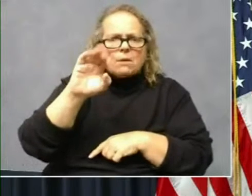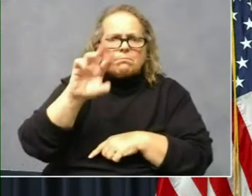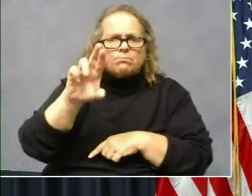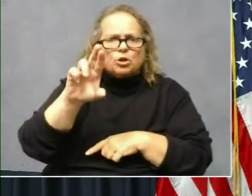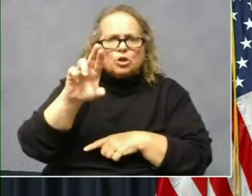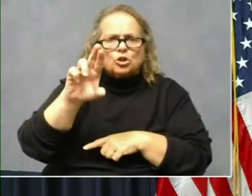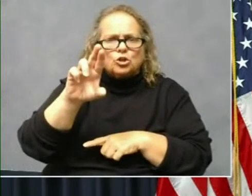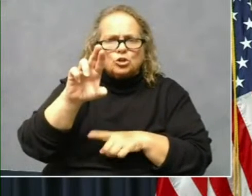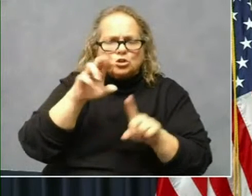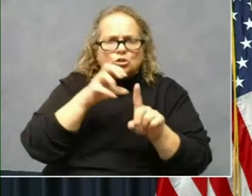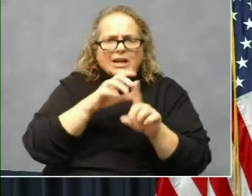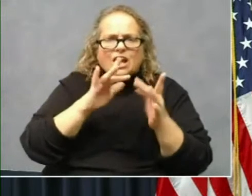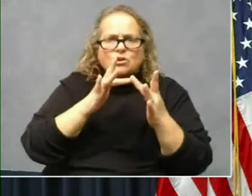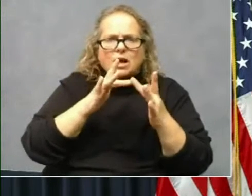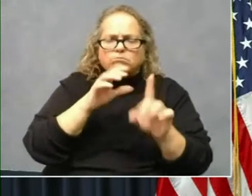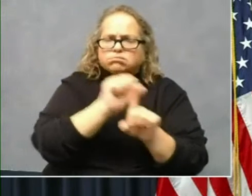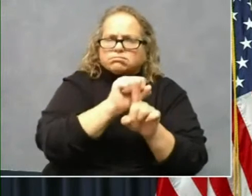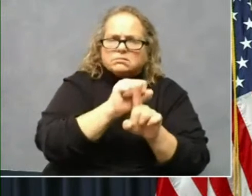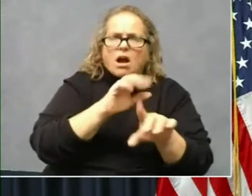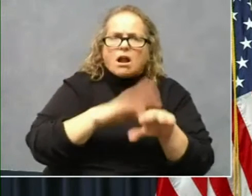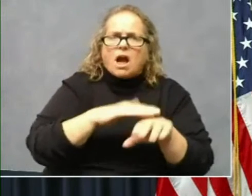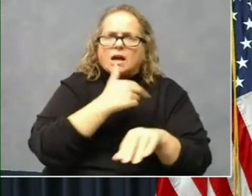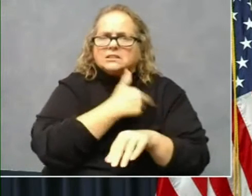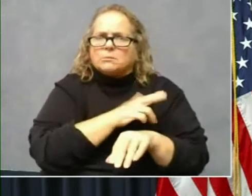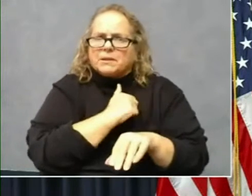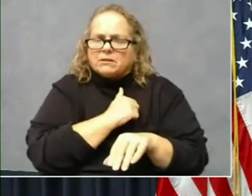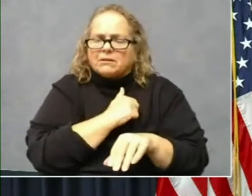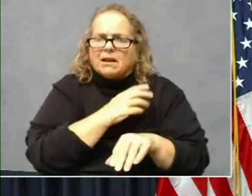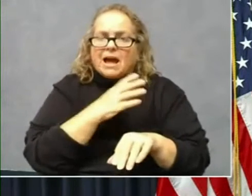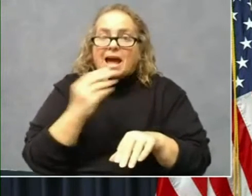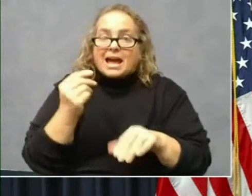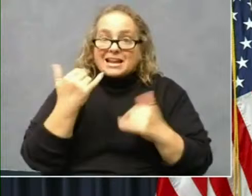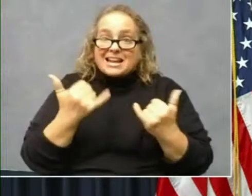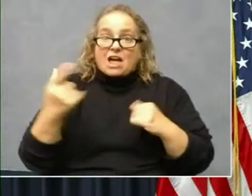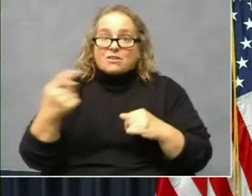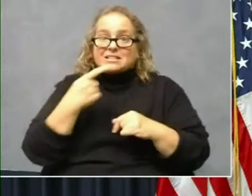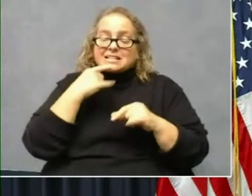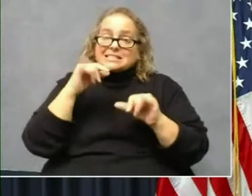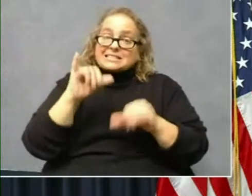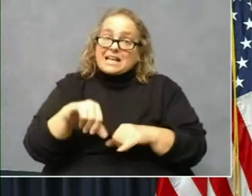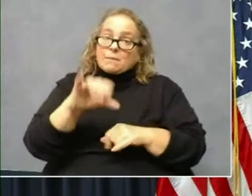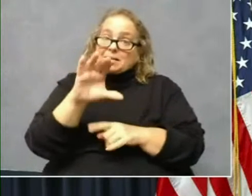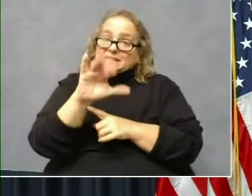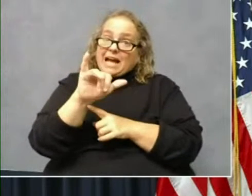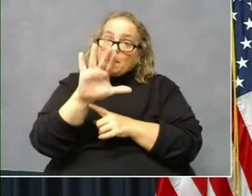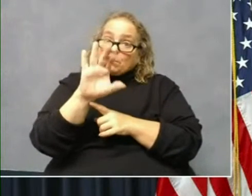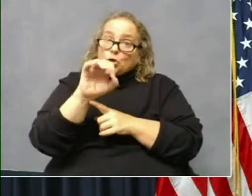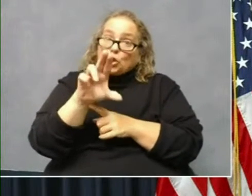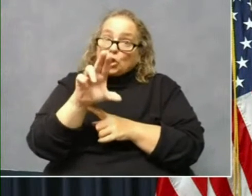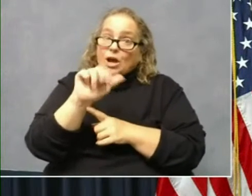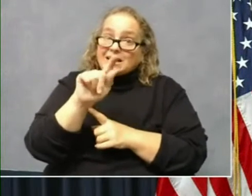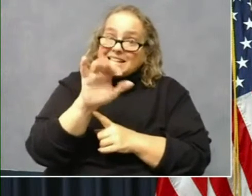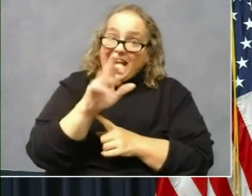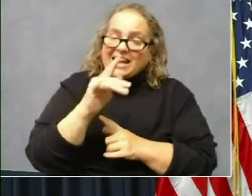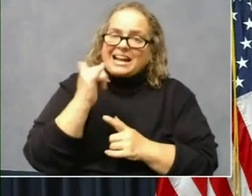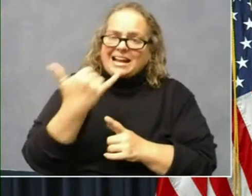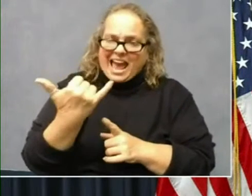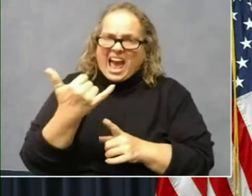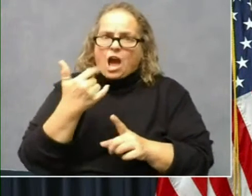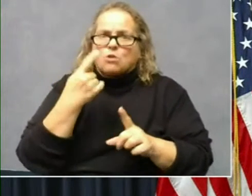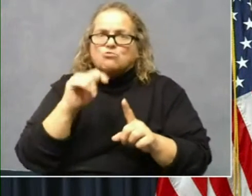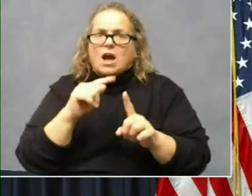saying that these same cyber attackers, if you will, are going after the distribution system for the